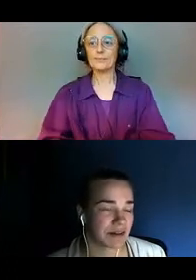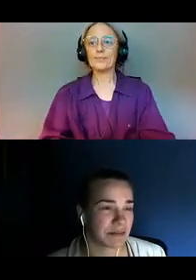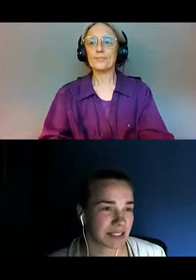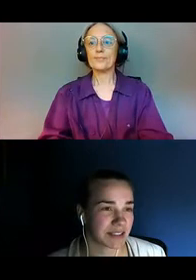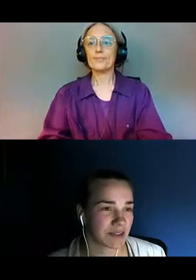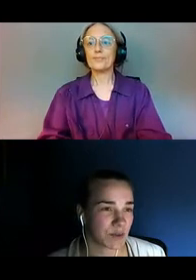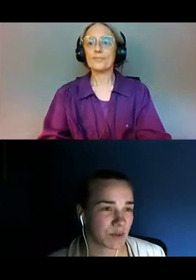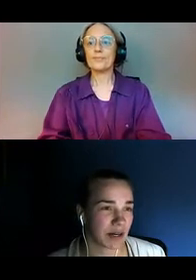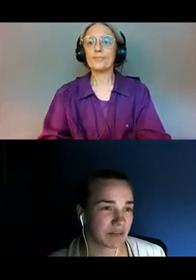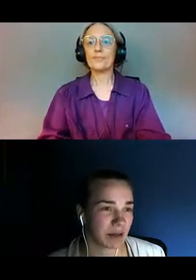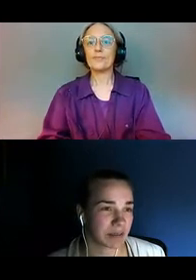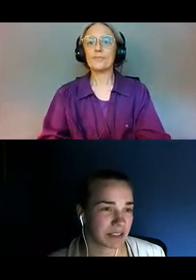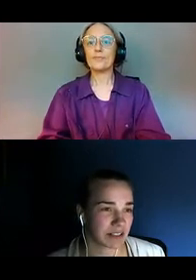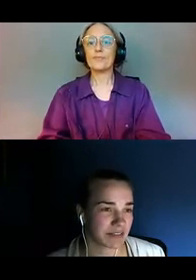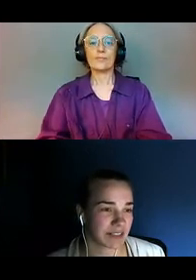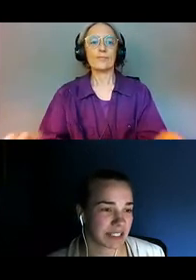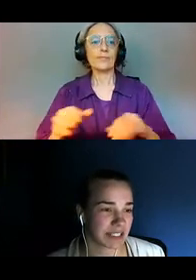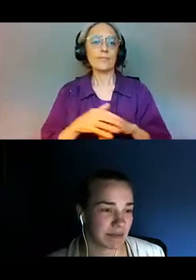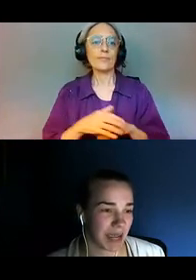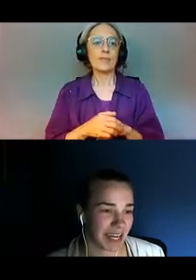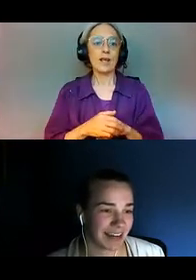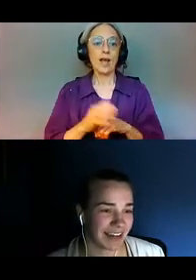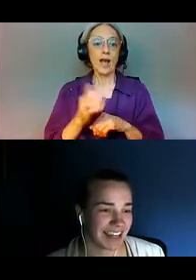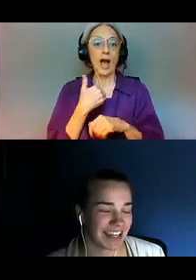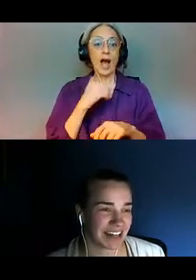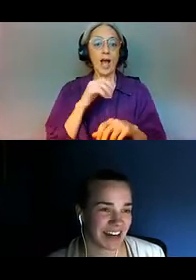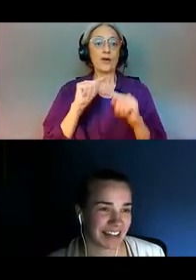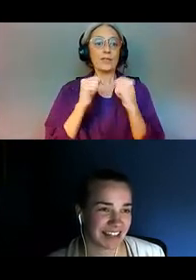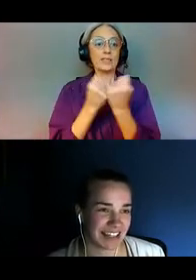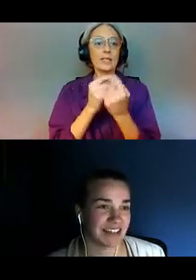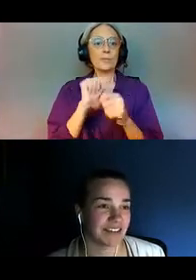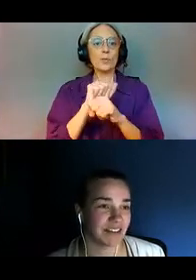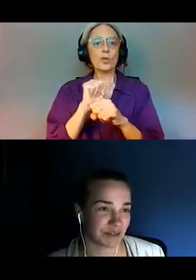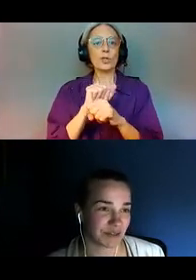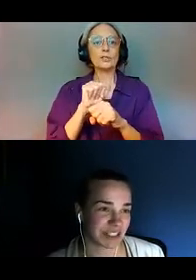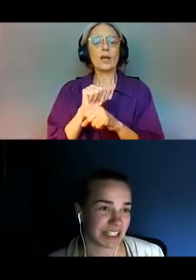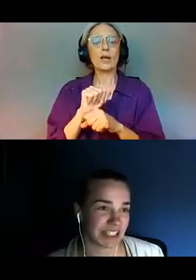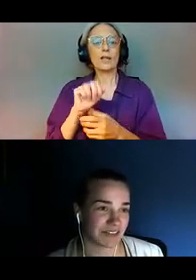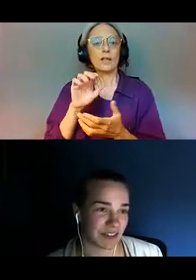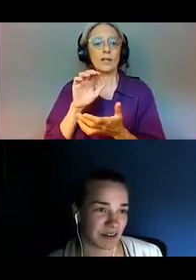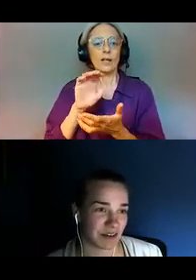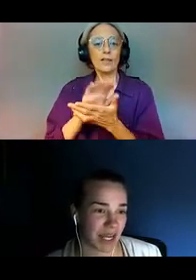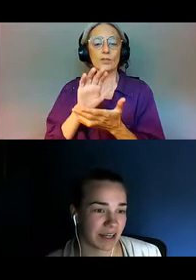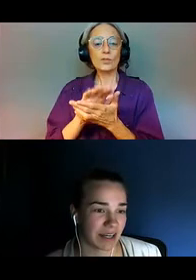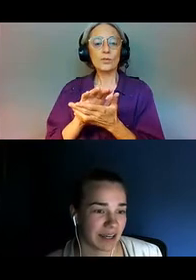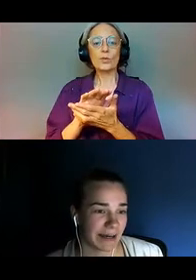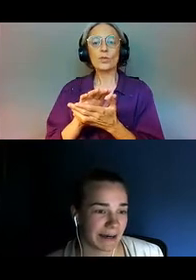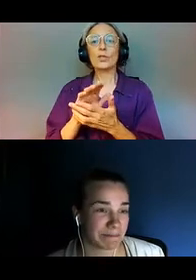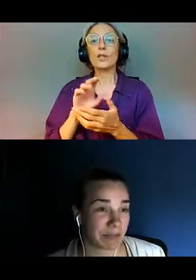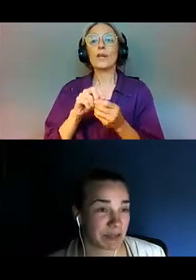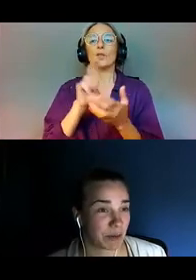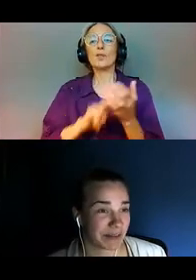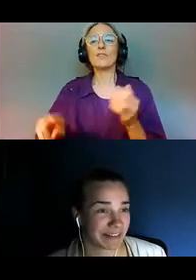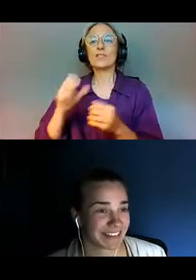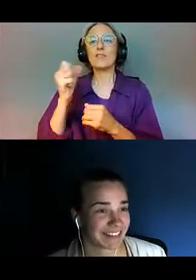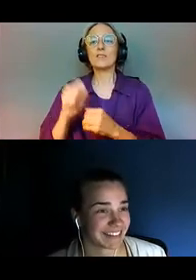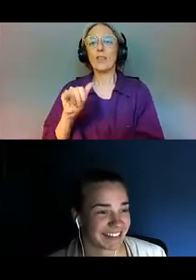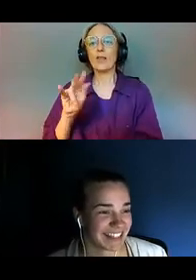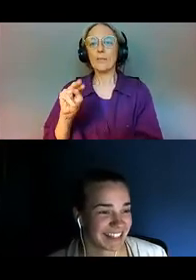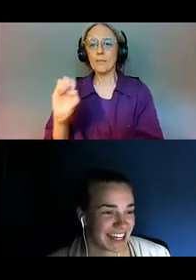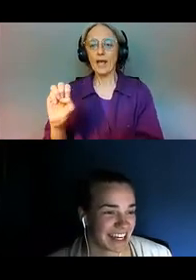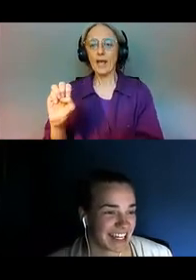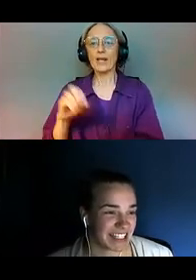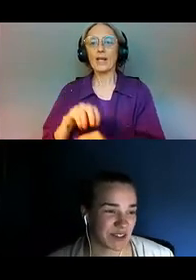out of the Muskie School of Public Service in Maine, here at the University of Southern Maine in